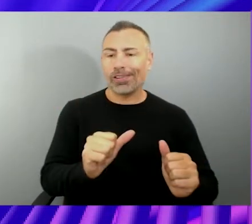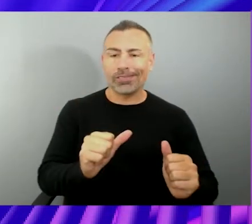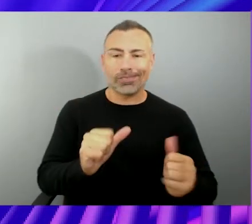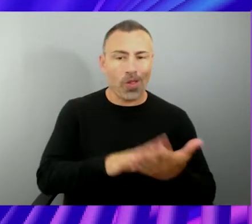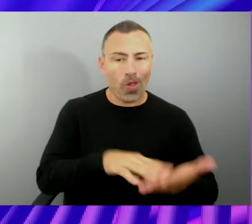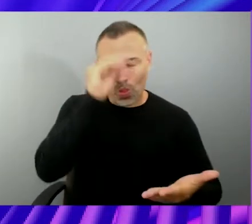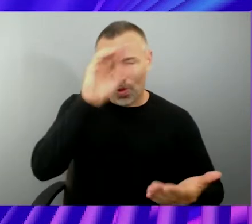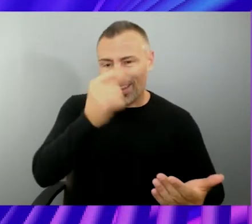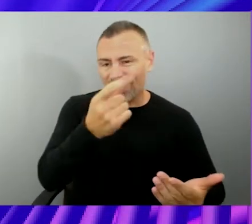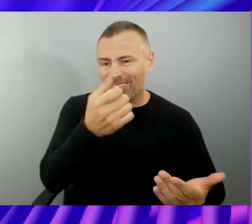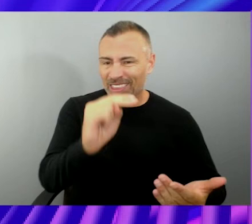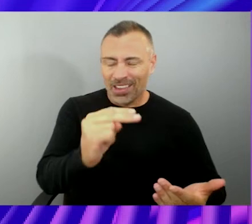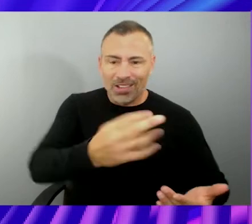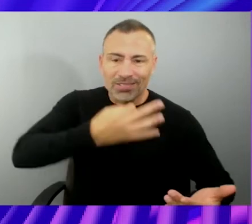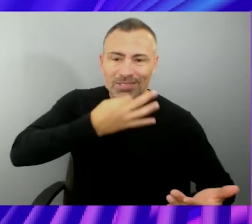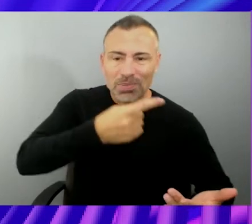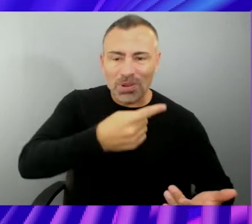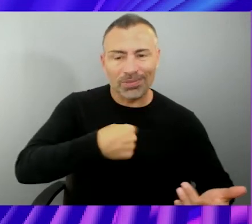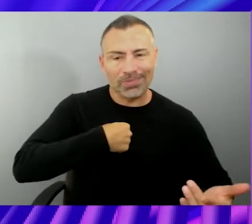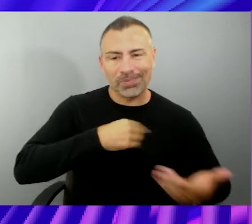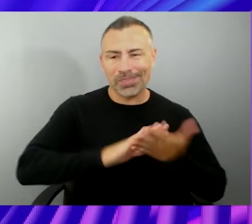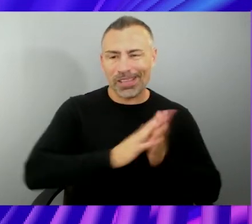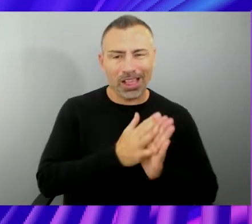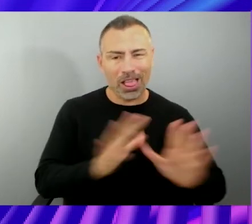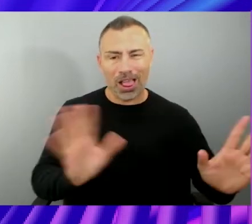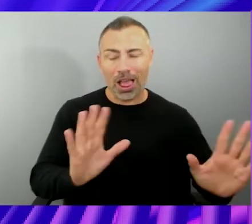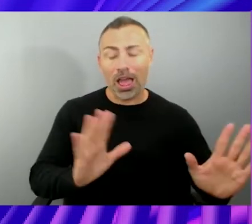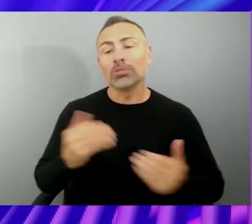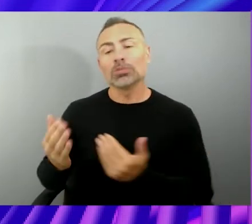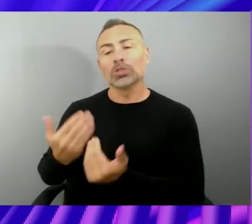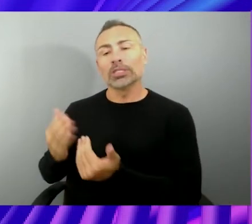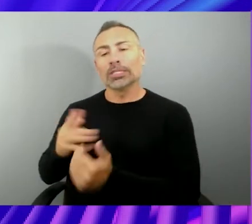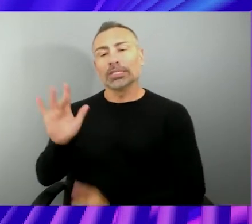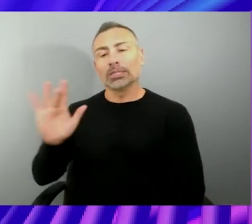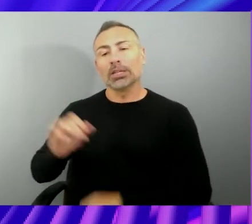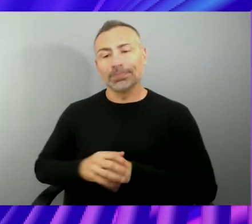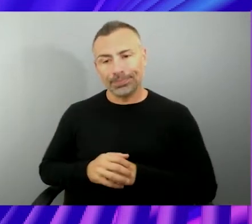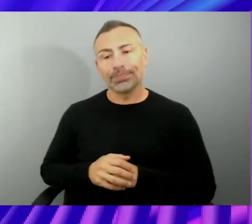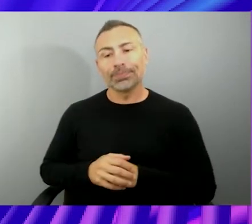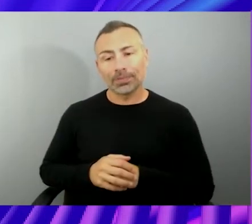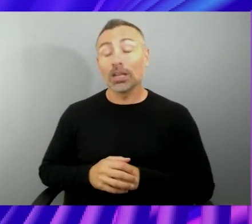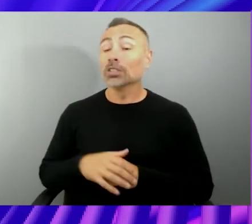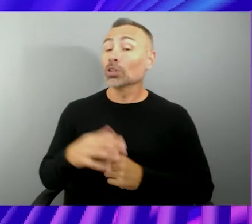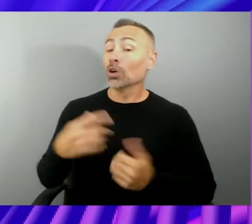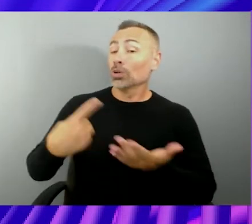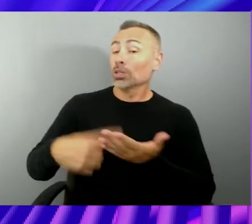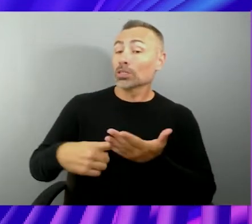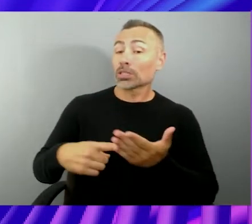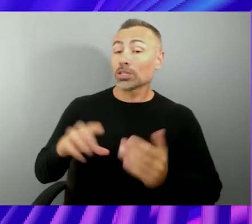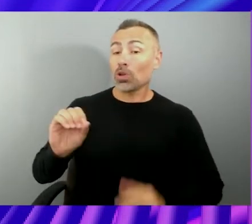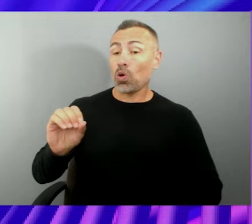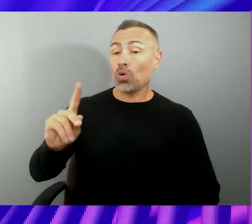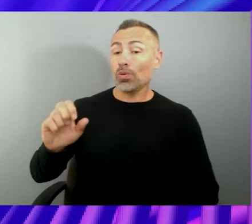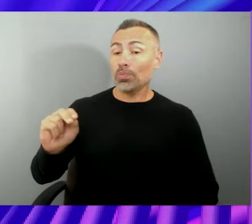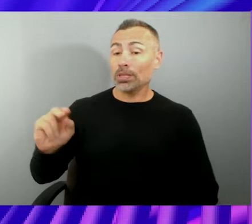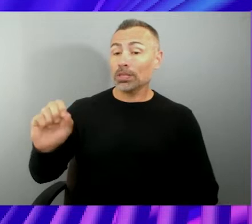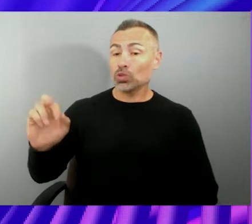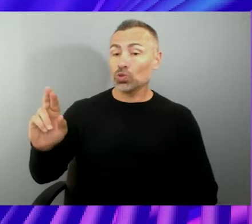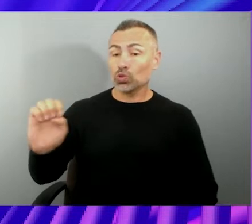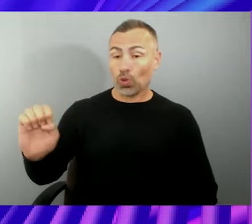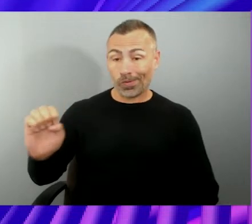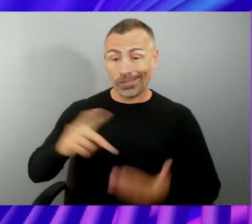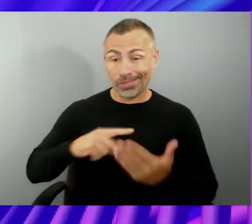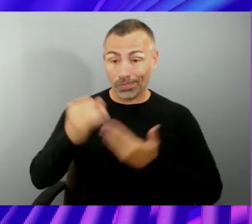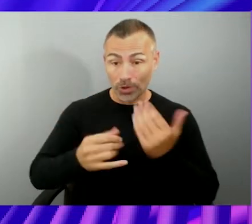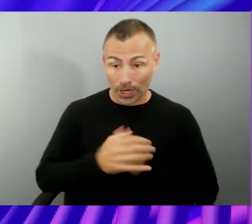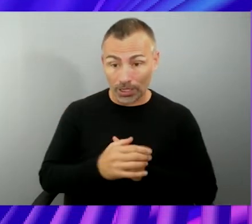button. So this is where you were talking about our open source projects. If we look at our open source project, Athena Security